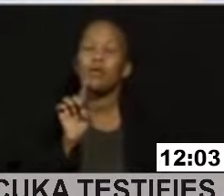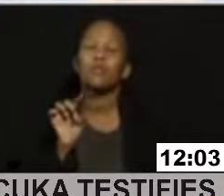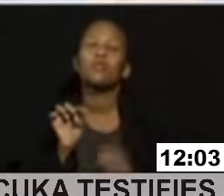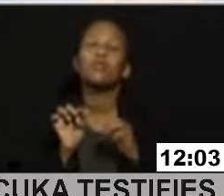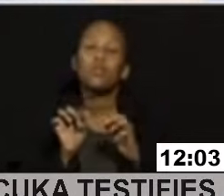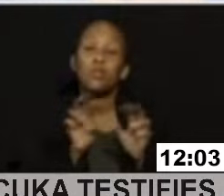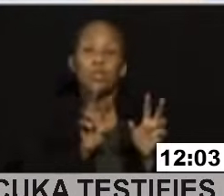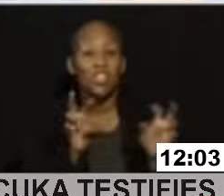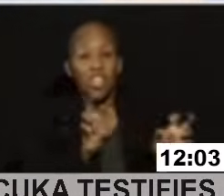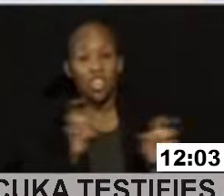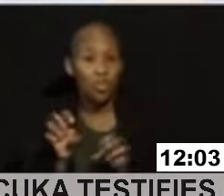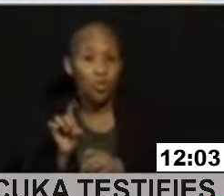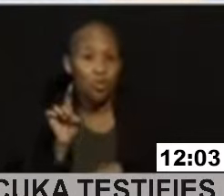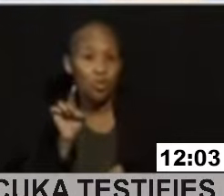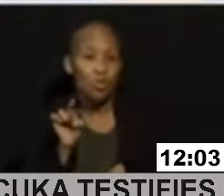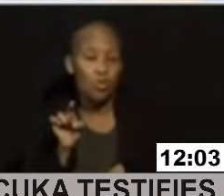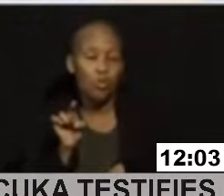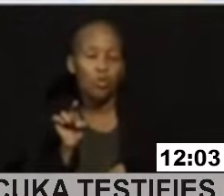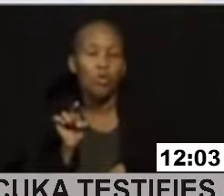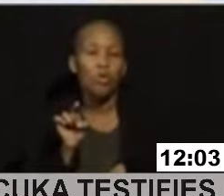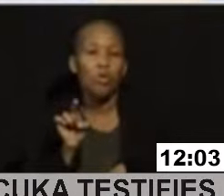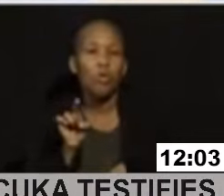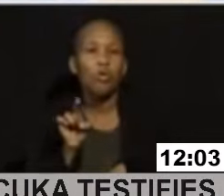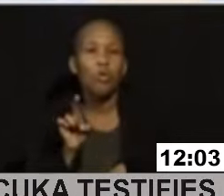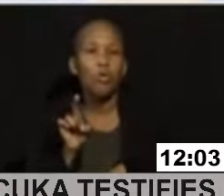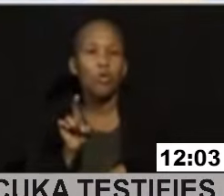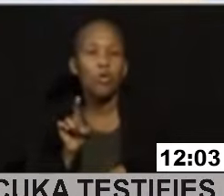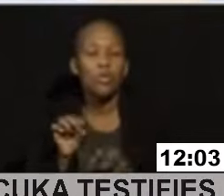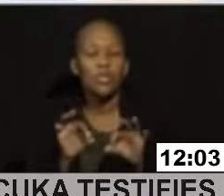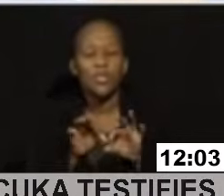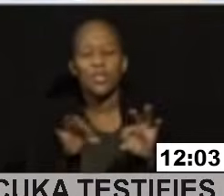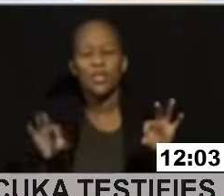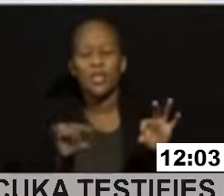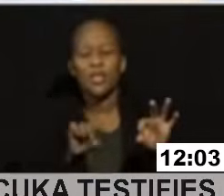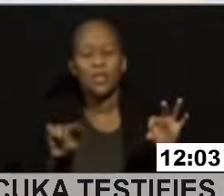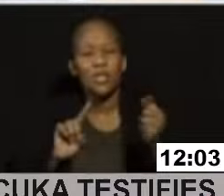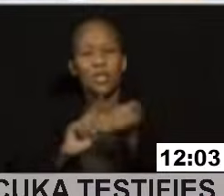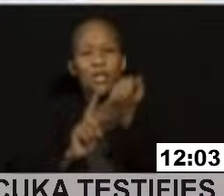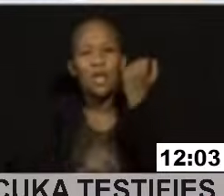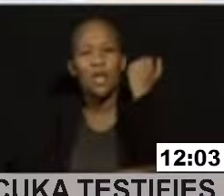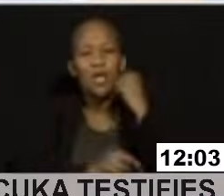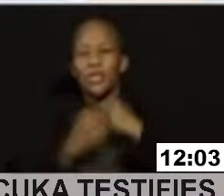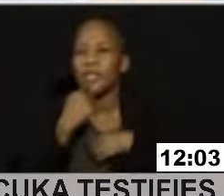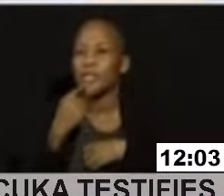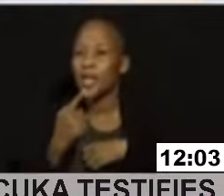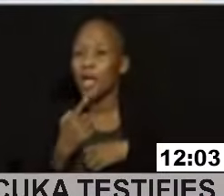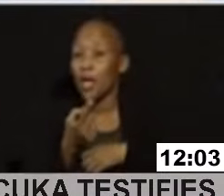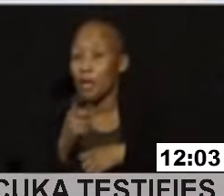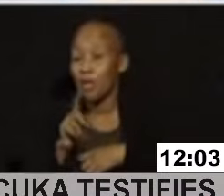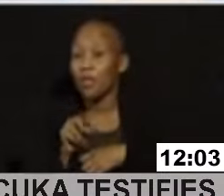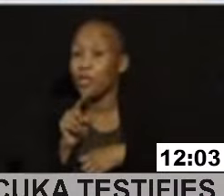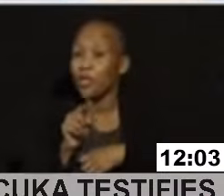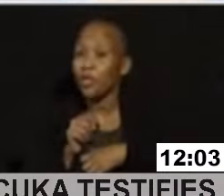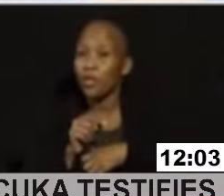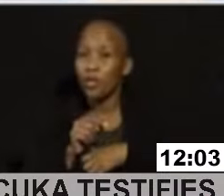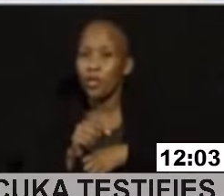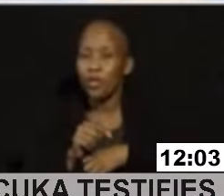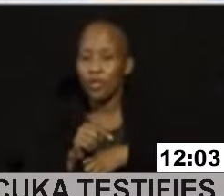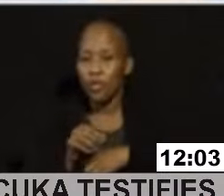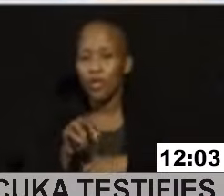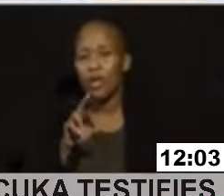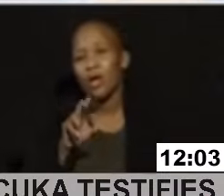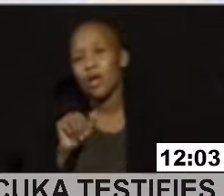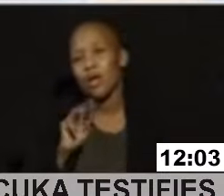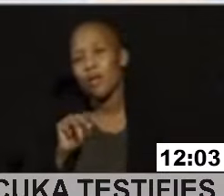of your last sentence where you said you then assigned, I think, Advocate Ramaite